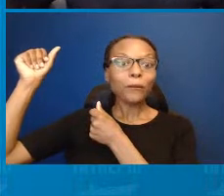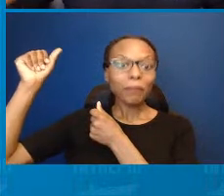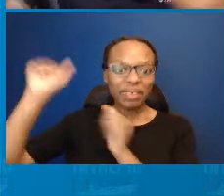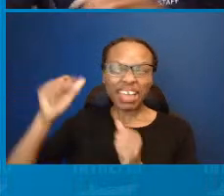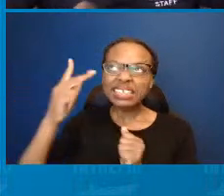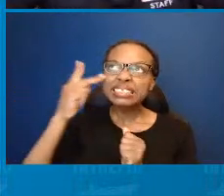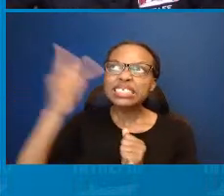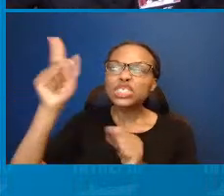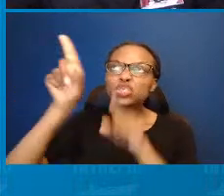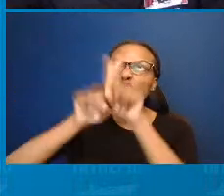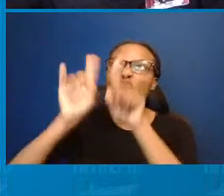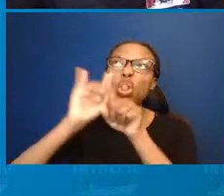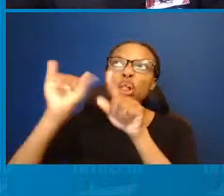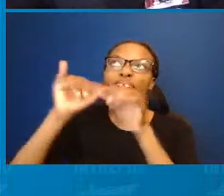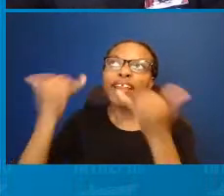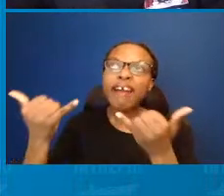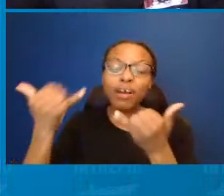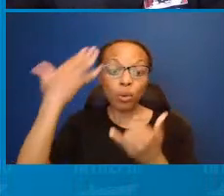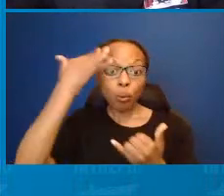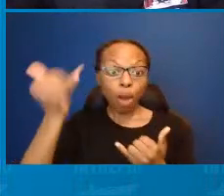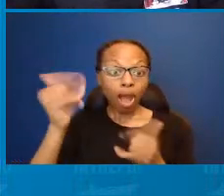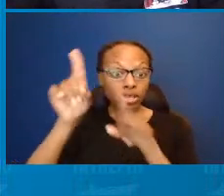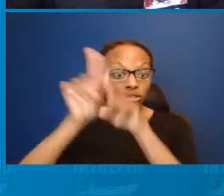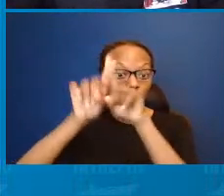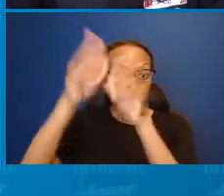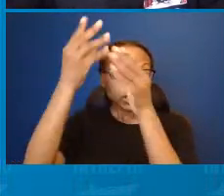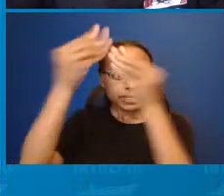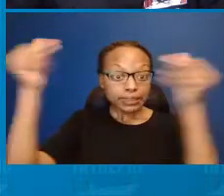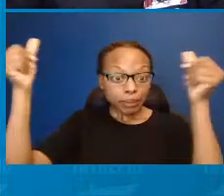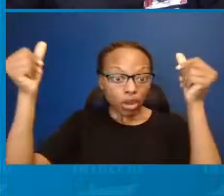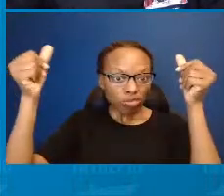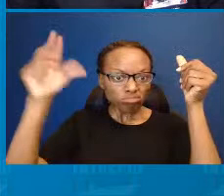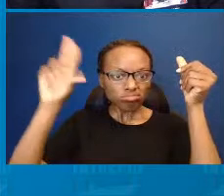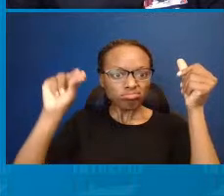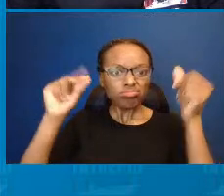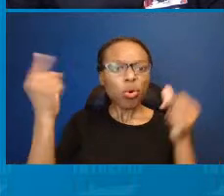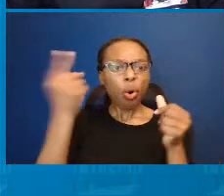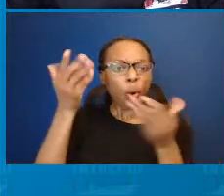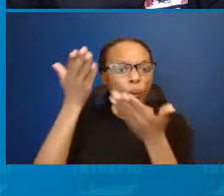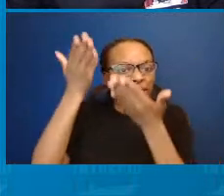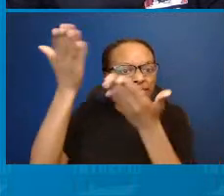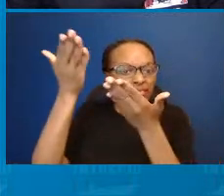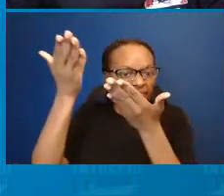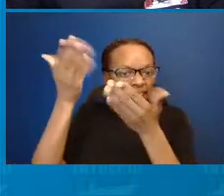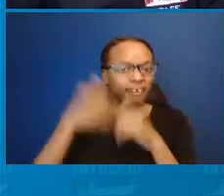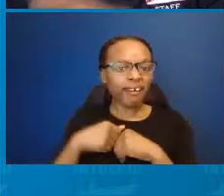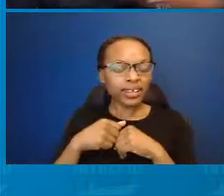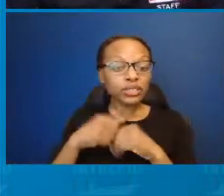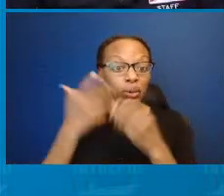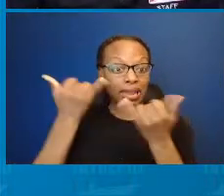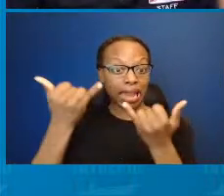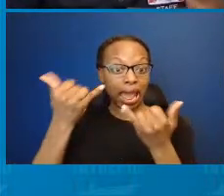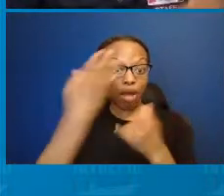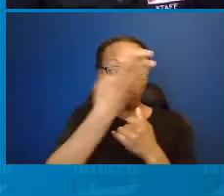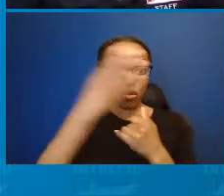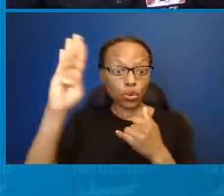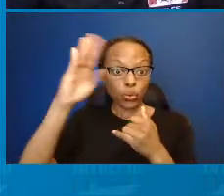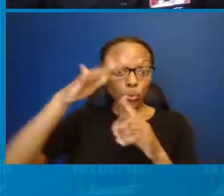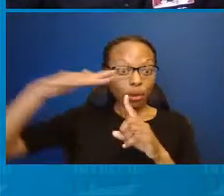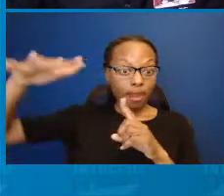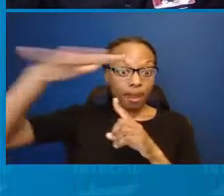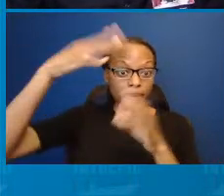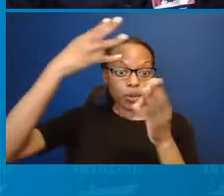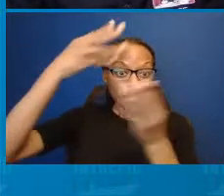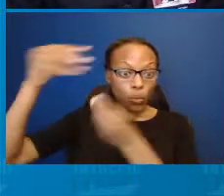right? So when we look up, we can see these shining dots, right? These shining lights in